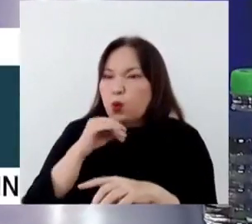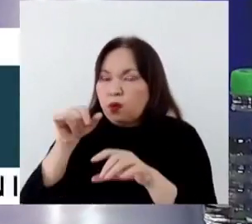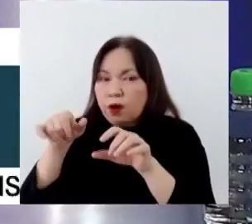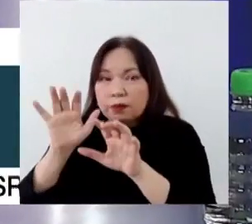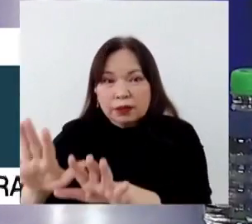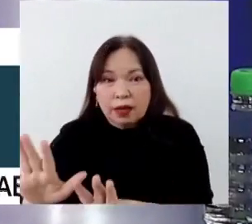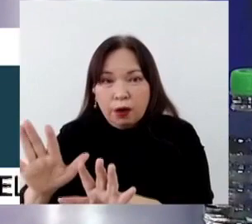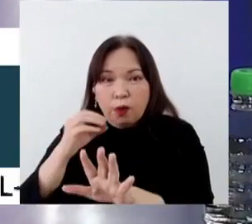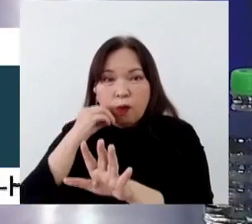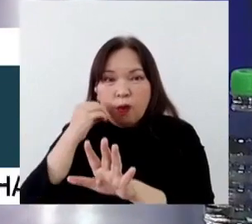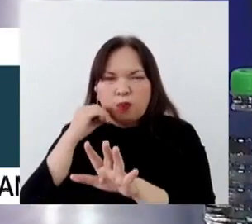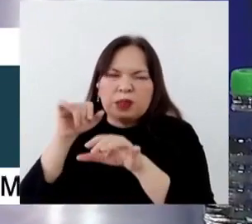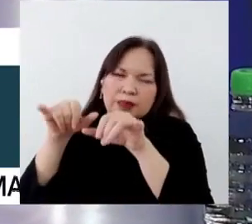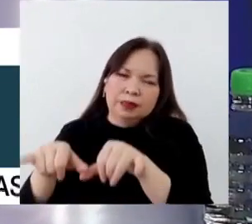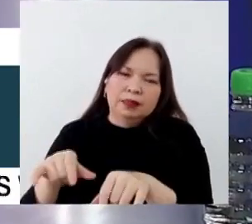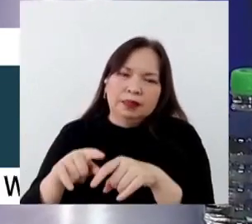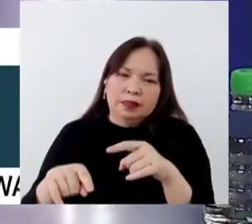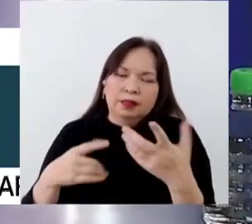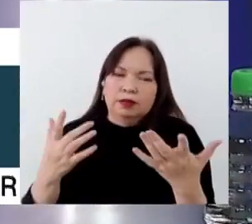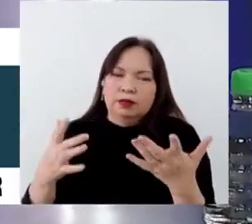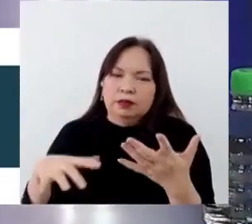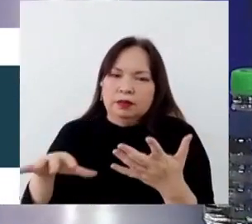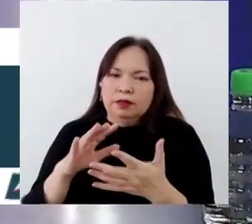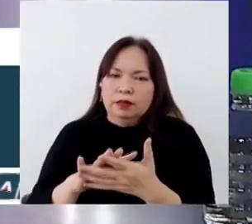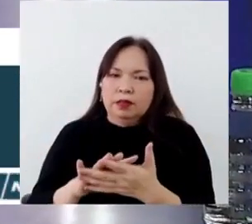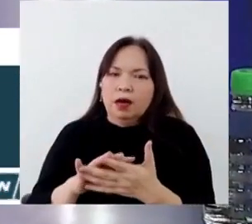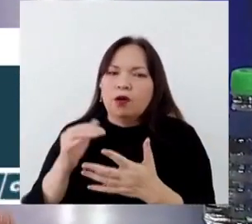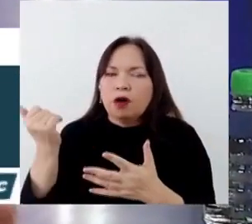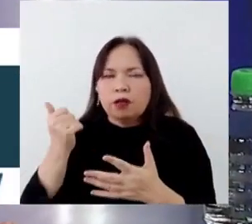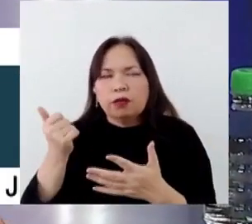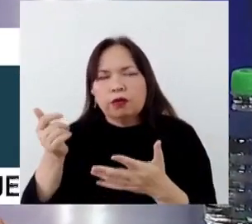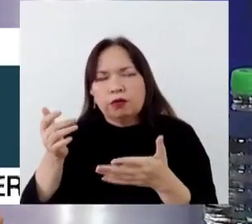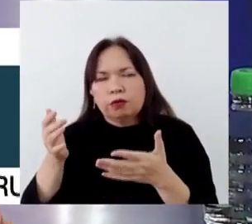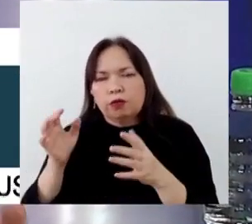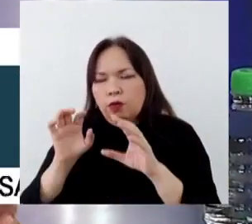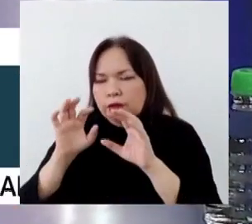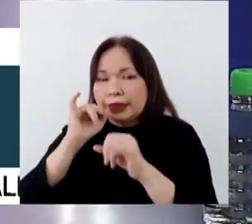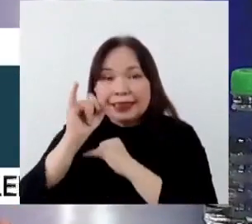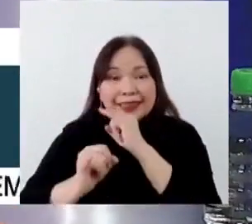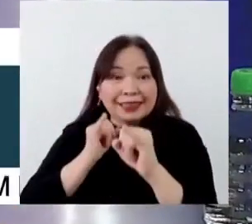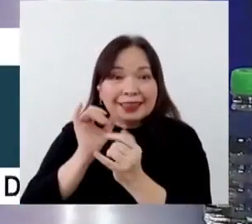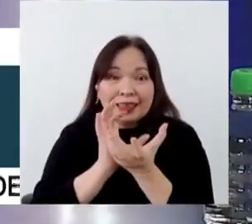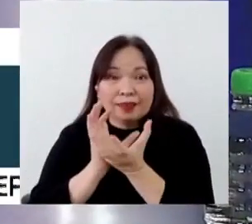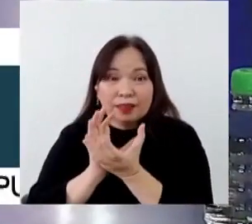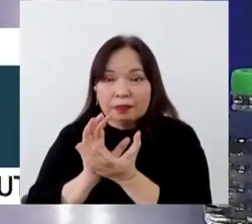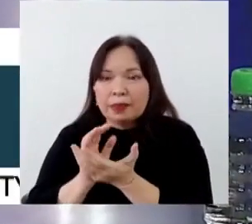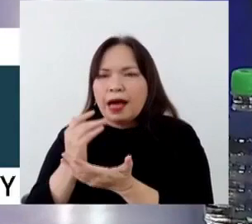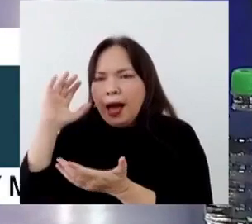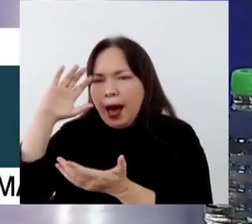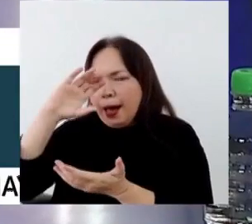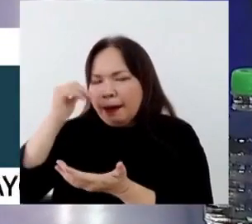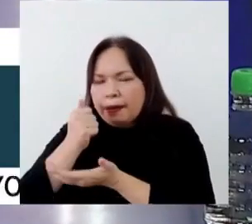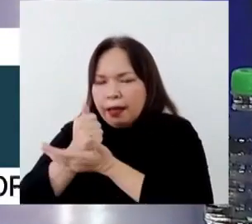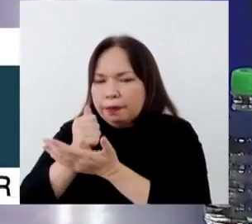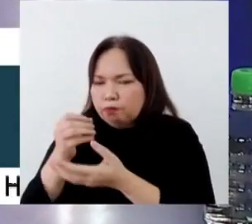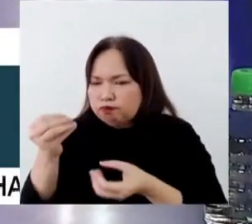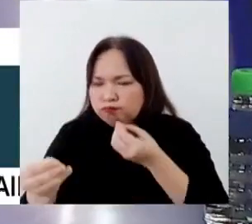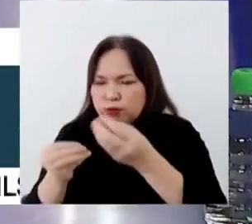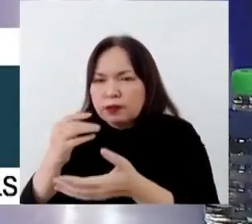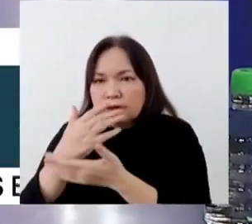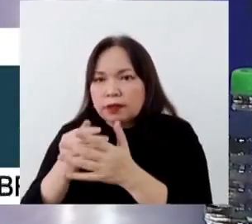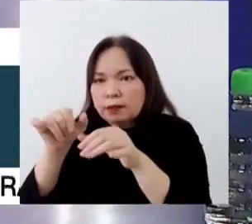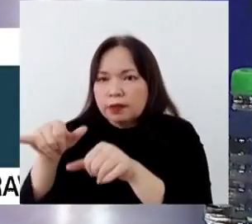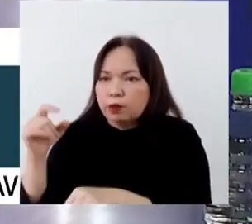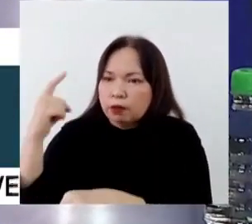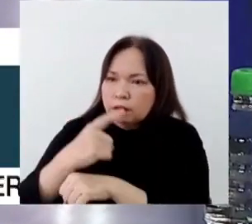community, the Red Cross and other organizations will find a way to provide them food and all that in case they have to stay at the